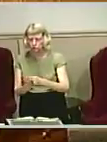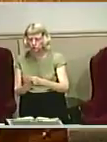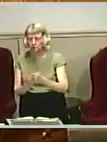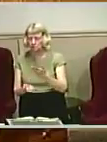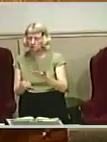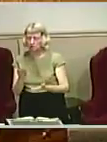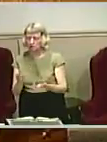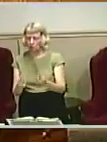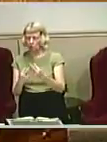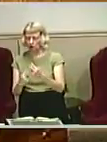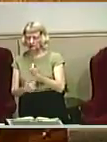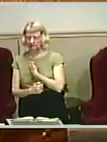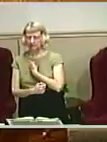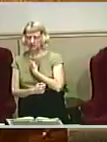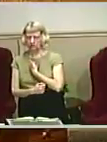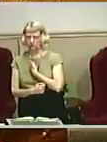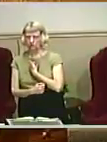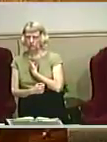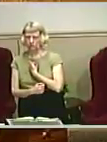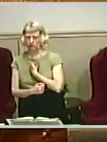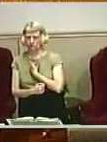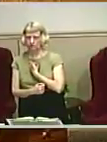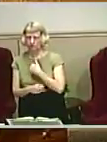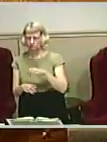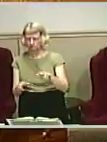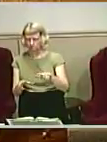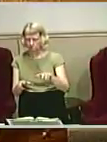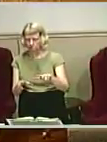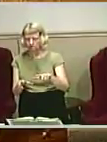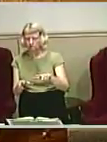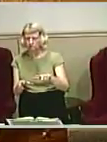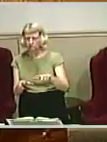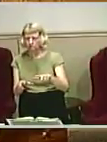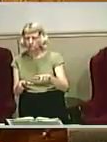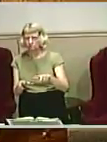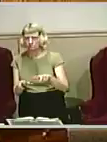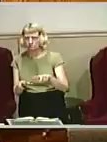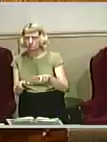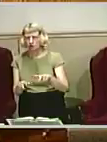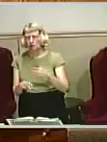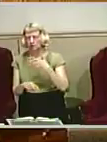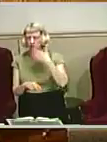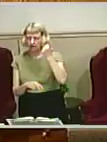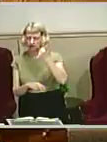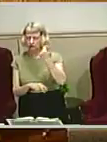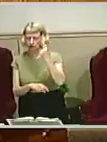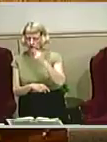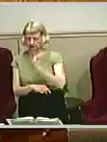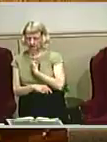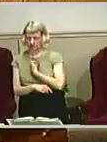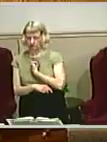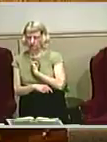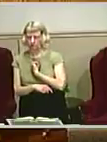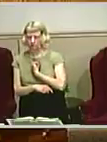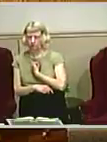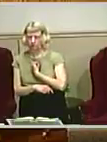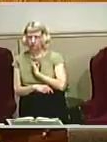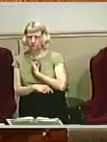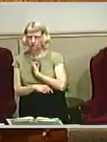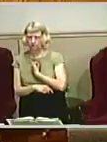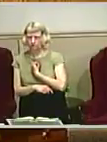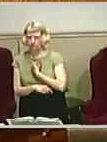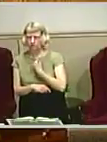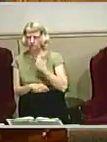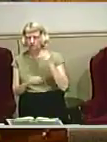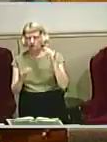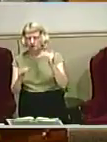at ourselves, being selfish, looking what's best for ourselves. And